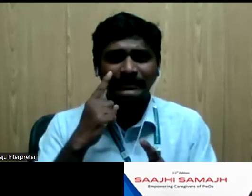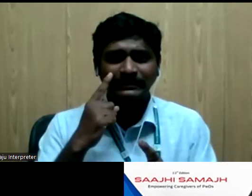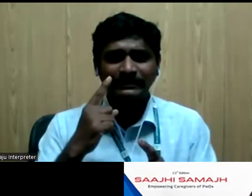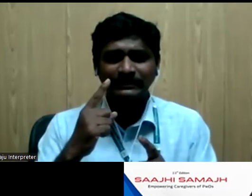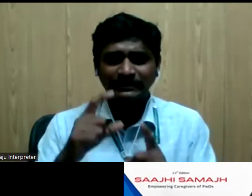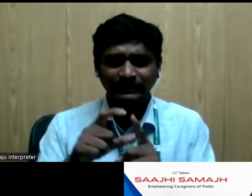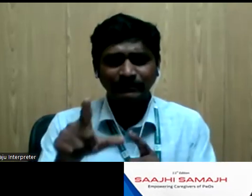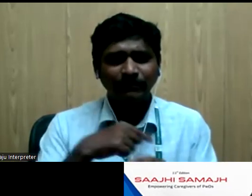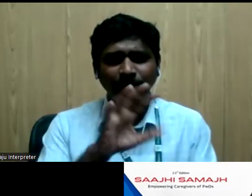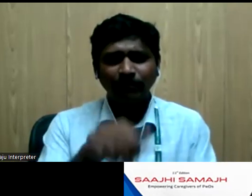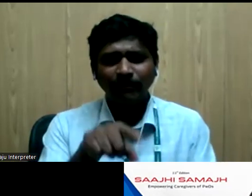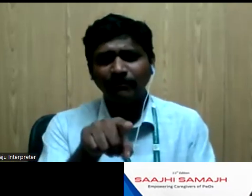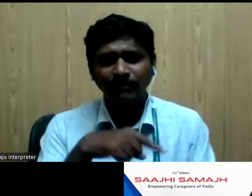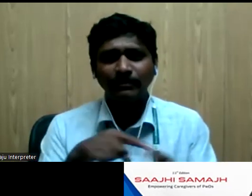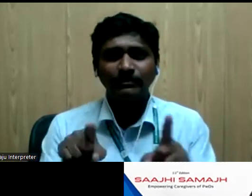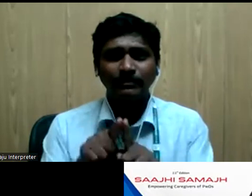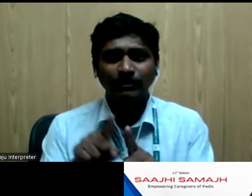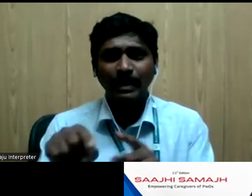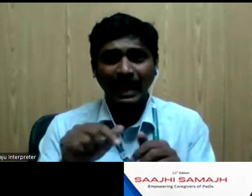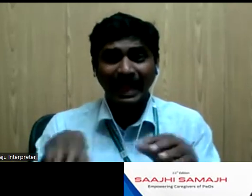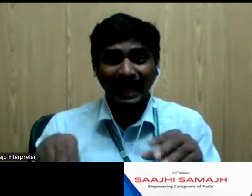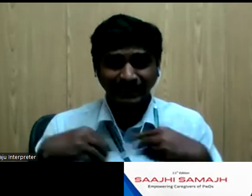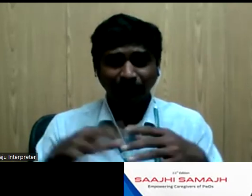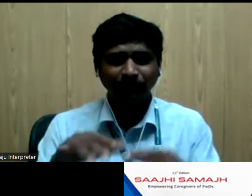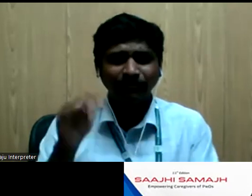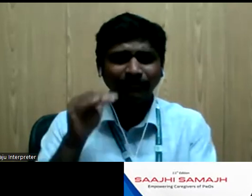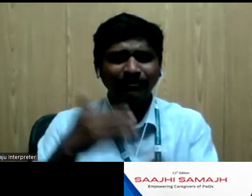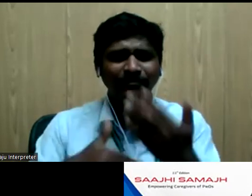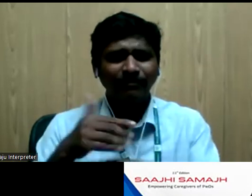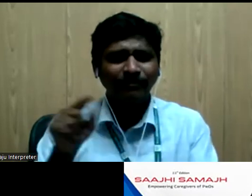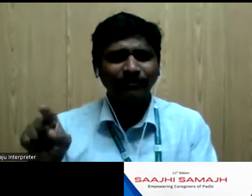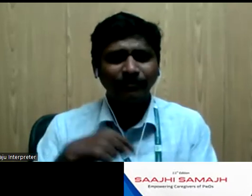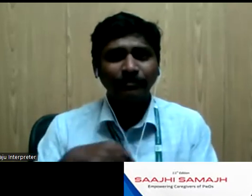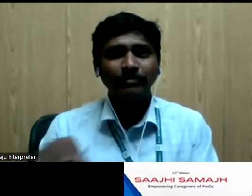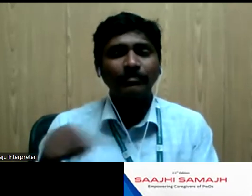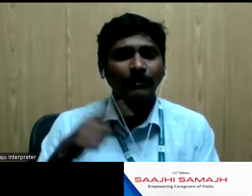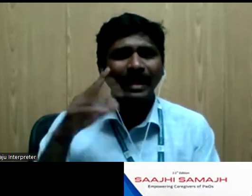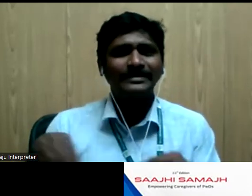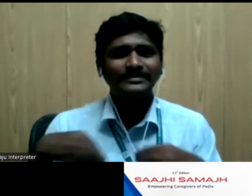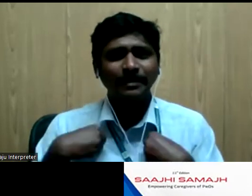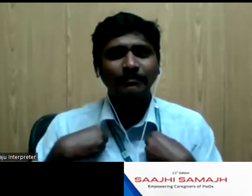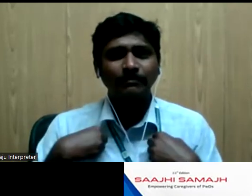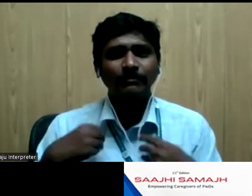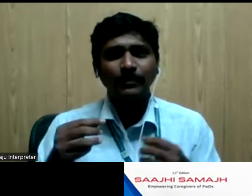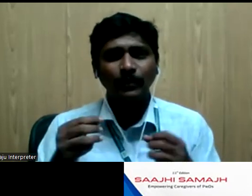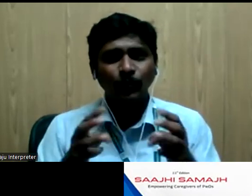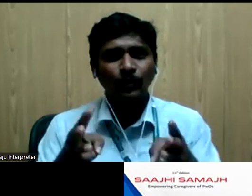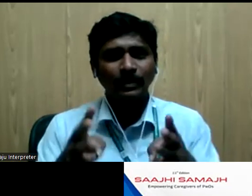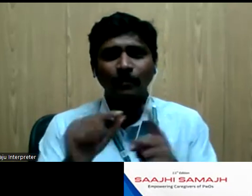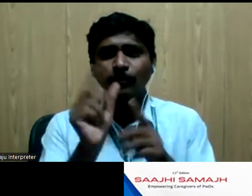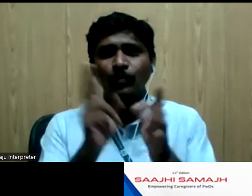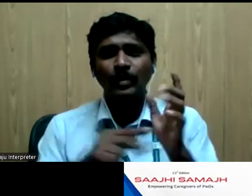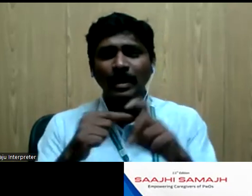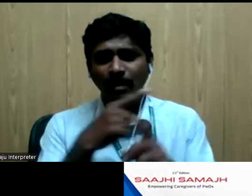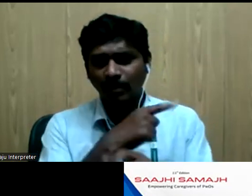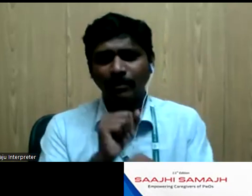So acceptance and awareness is missing. So for that, I just wanted to Nayi Disha, just we can work with together for Pune,